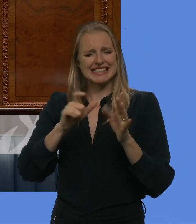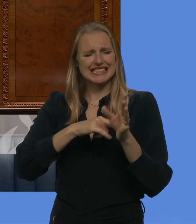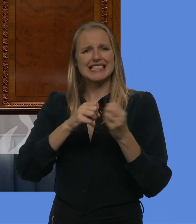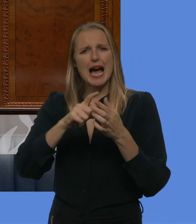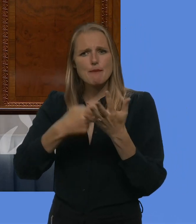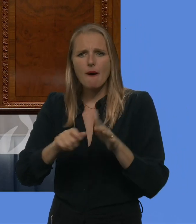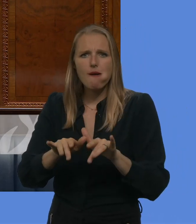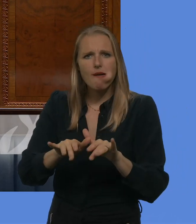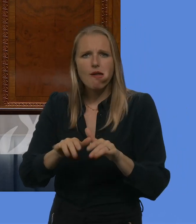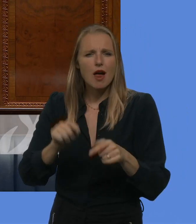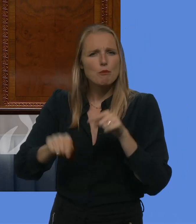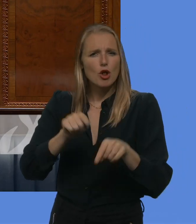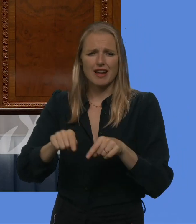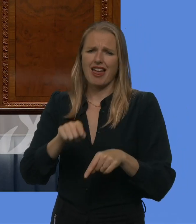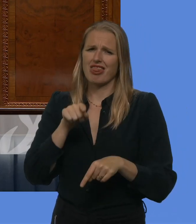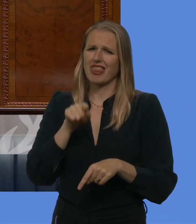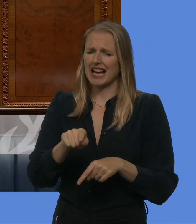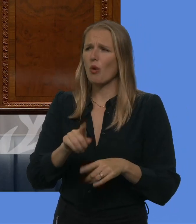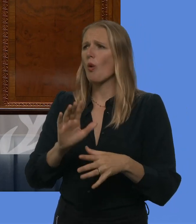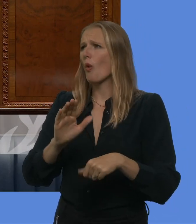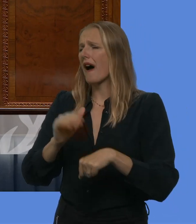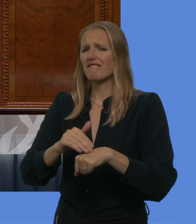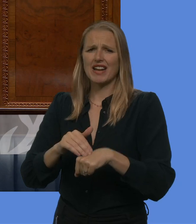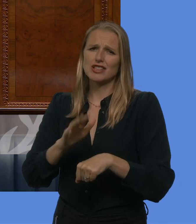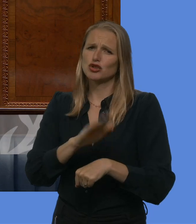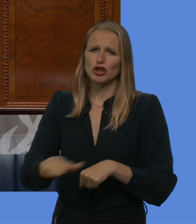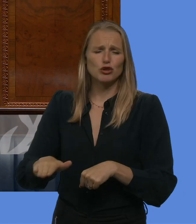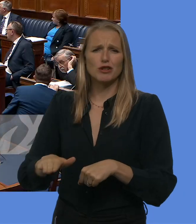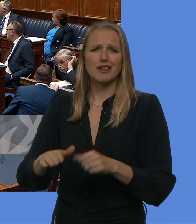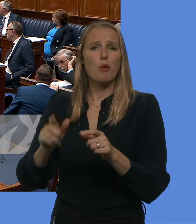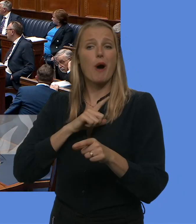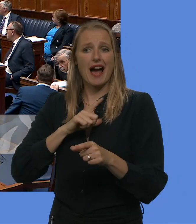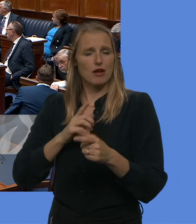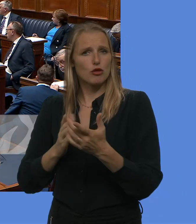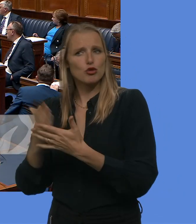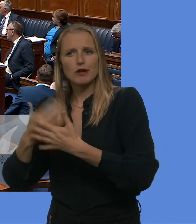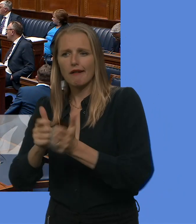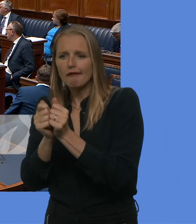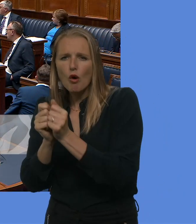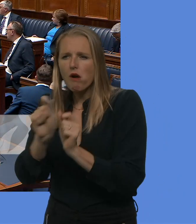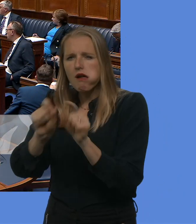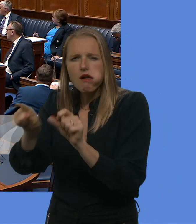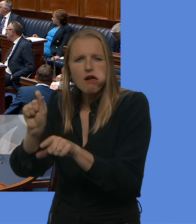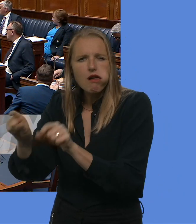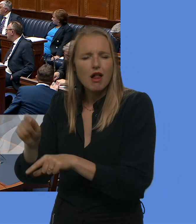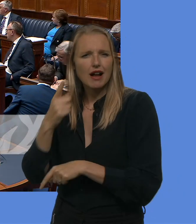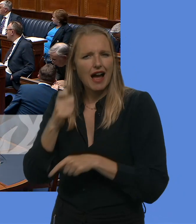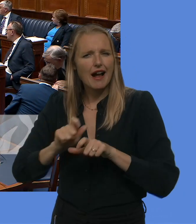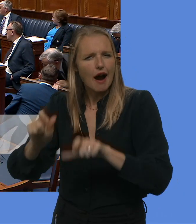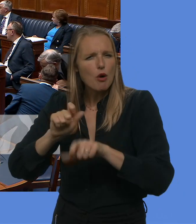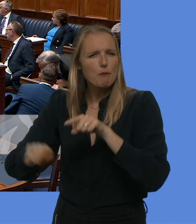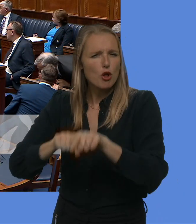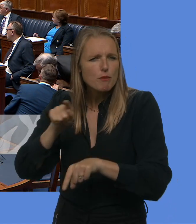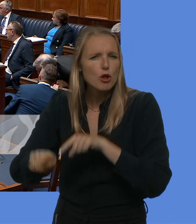and young people so much more now, right beyond the school opening and closing hours? Minister. Mr Speaker, the Department will